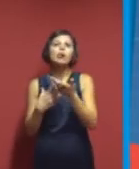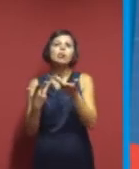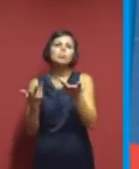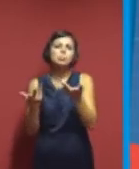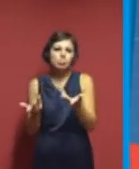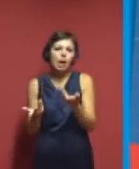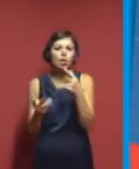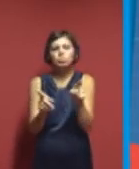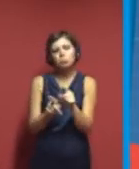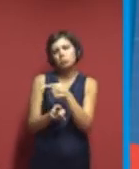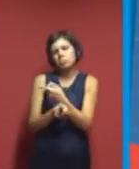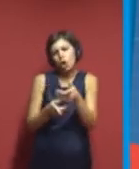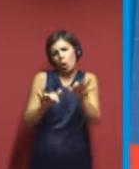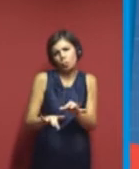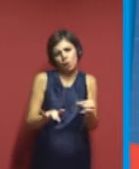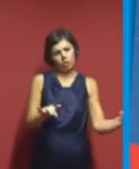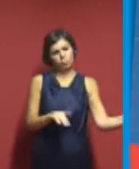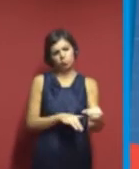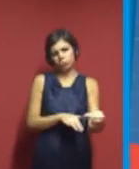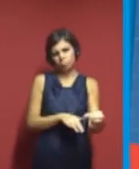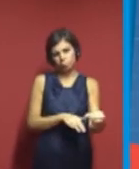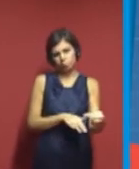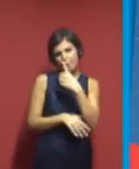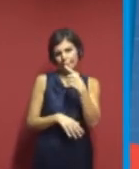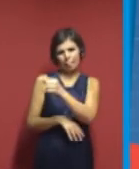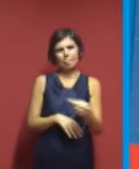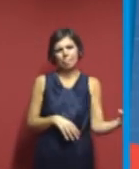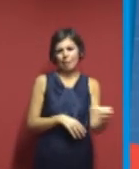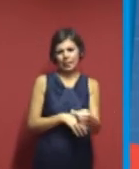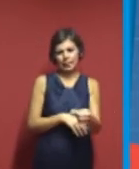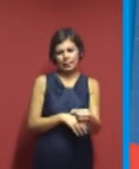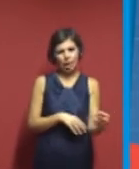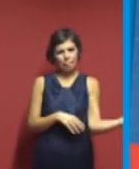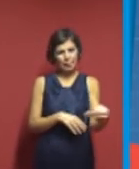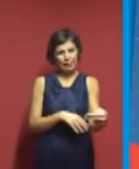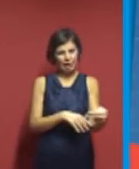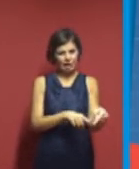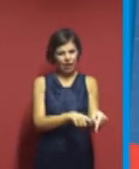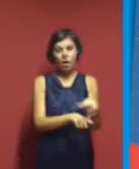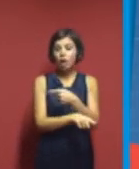extra bit of technology dress-up. It's kind of pretend because it's